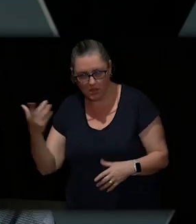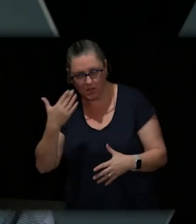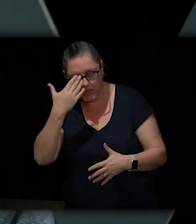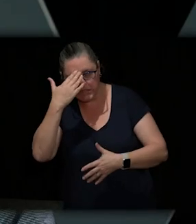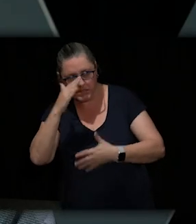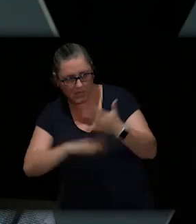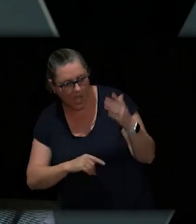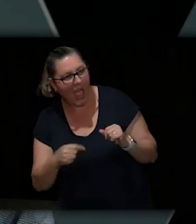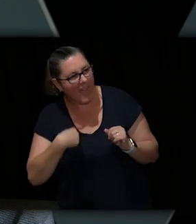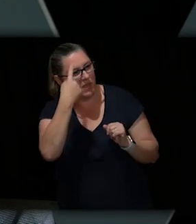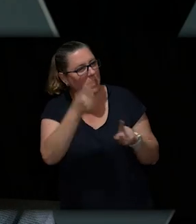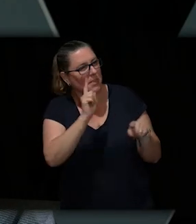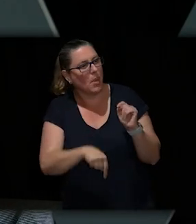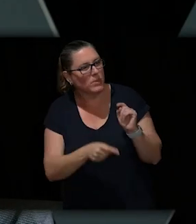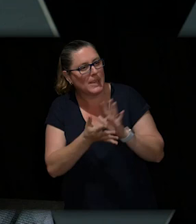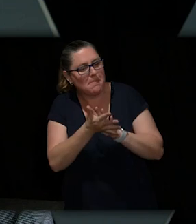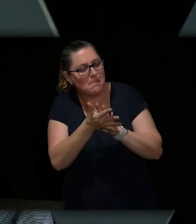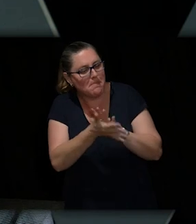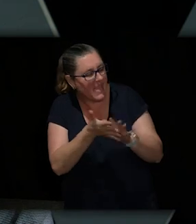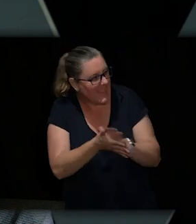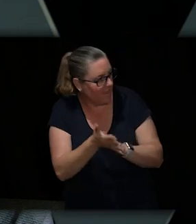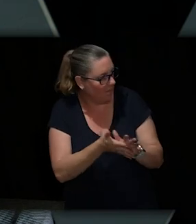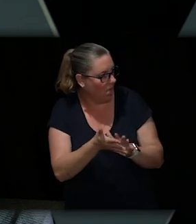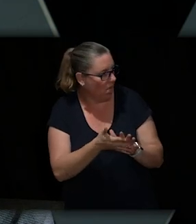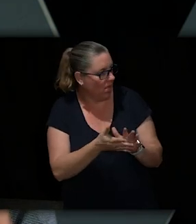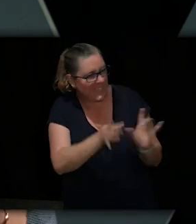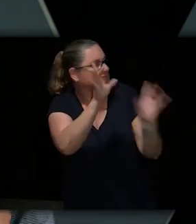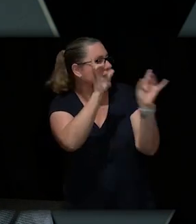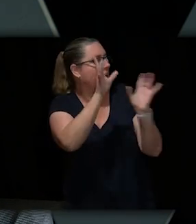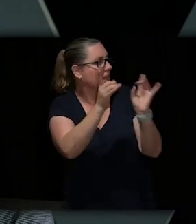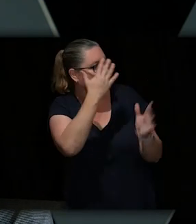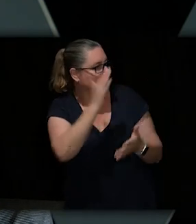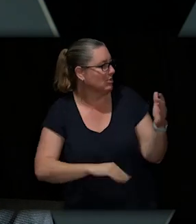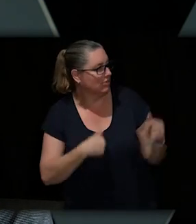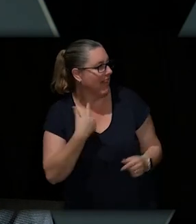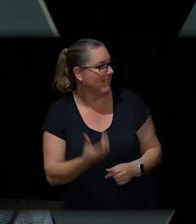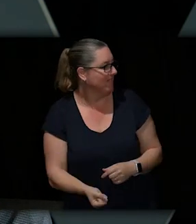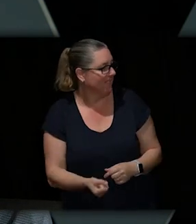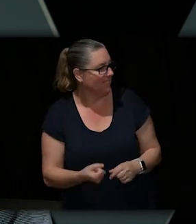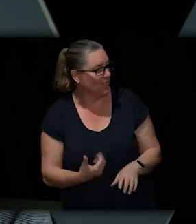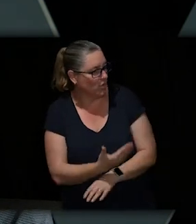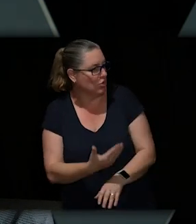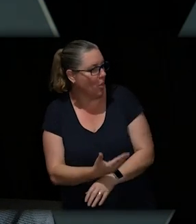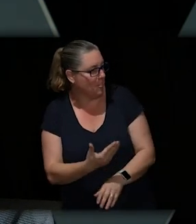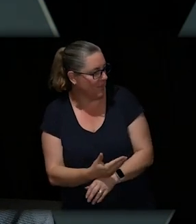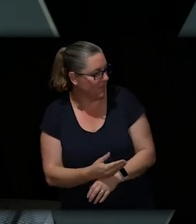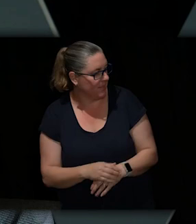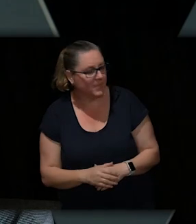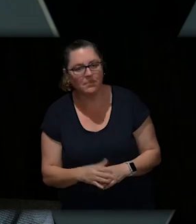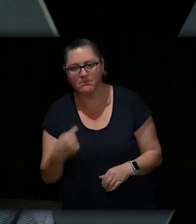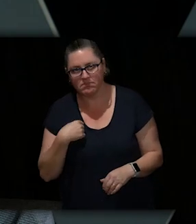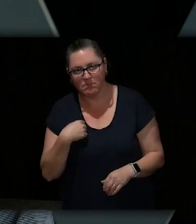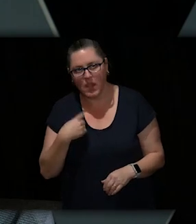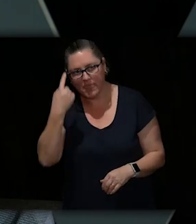the most meaningful, insane experience I'll ever have in terms of a job. I think subconsciously I knew that because